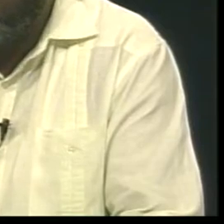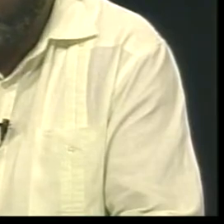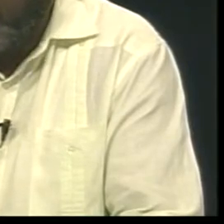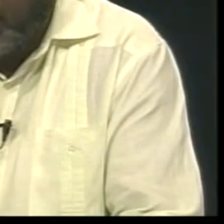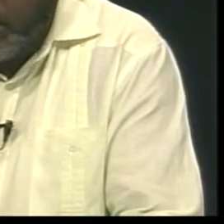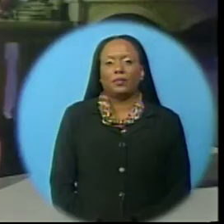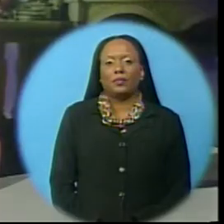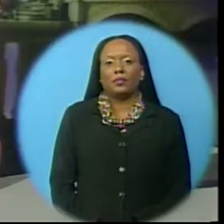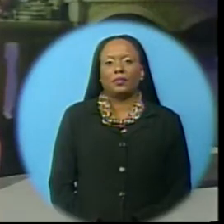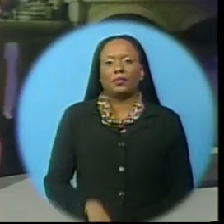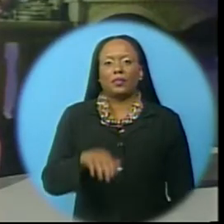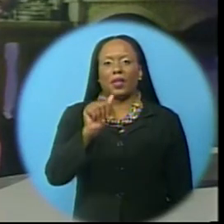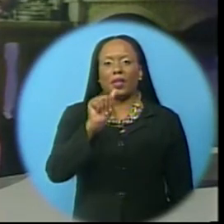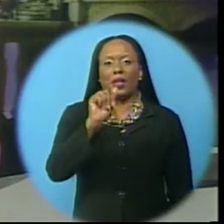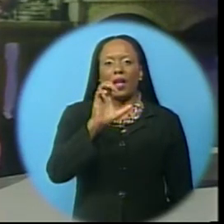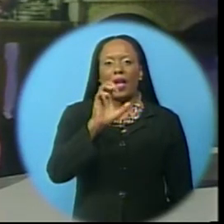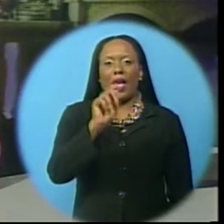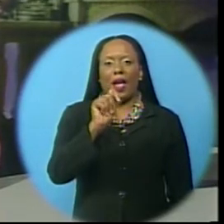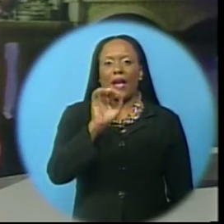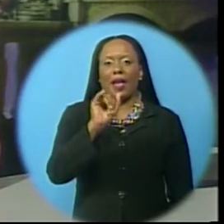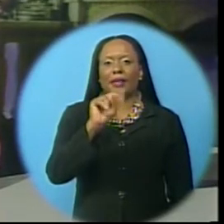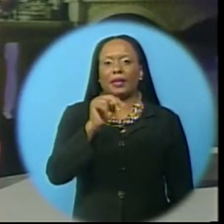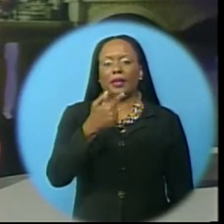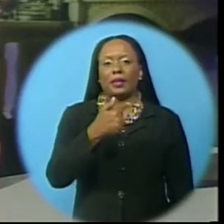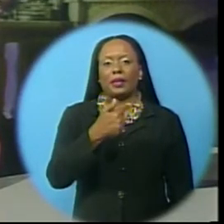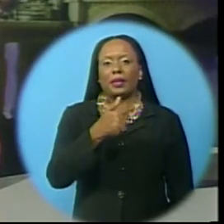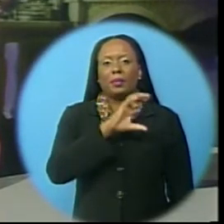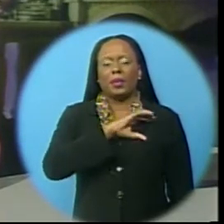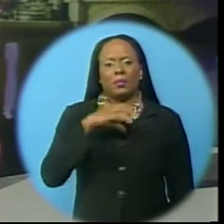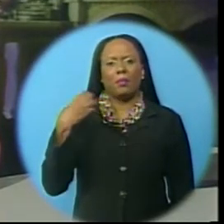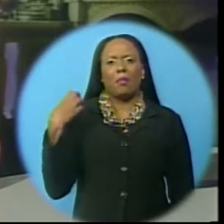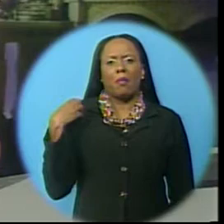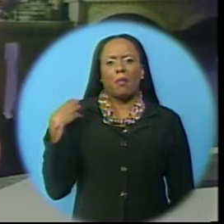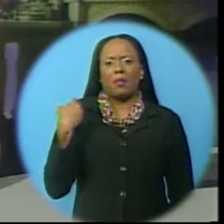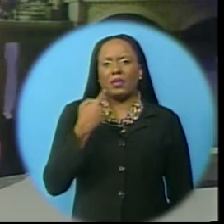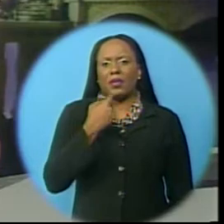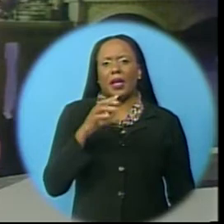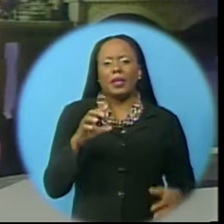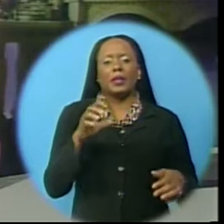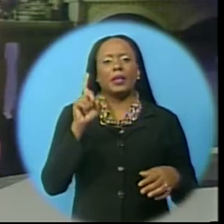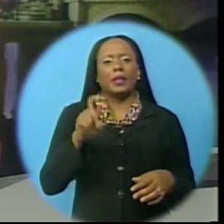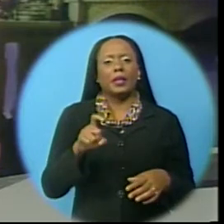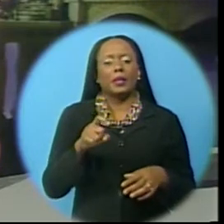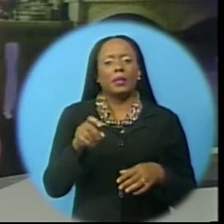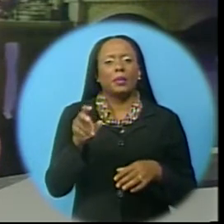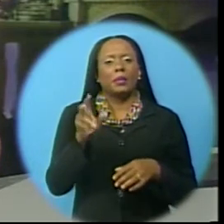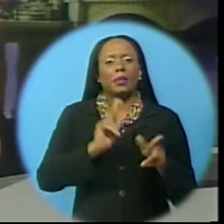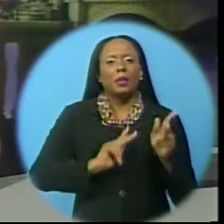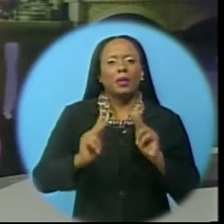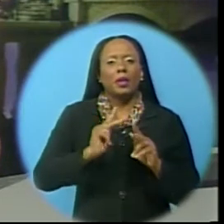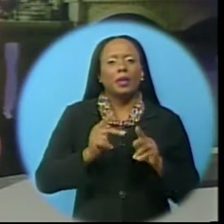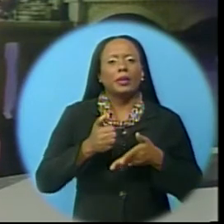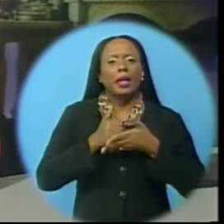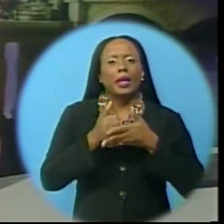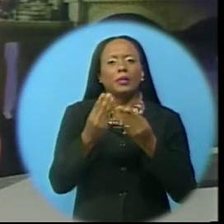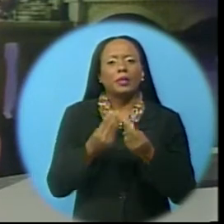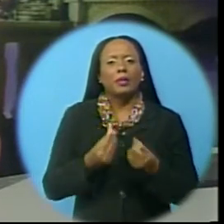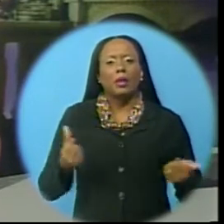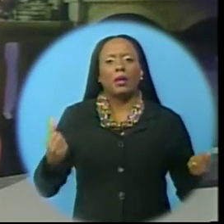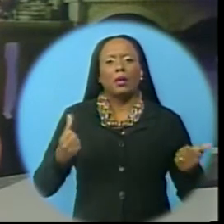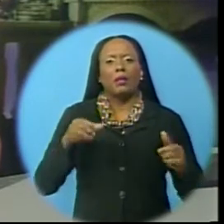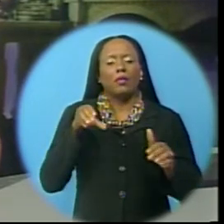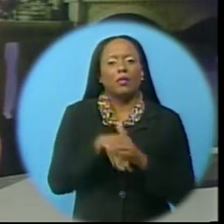that. And Acting Police Commissioner Tyrone Griffith says that cooperation from the public is needed in helping to solve